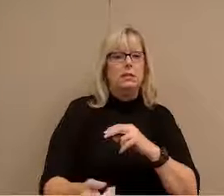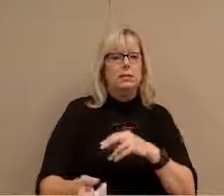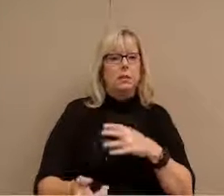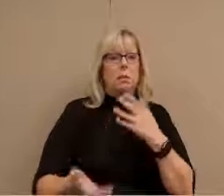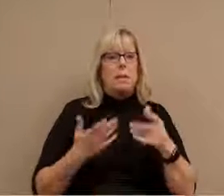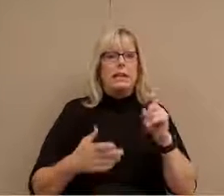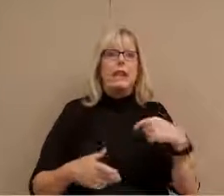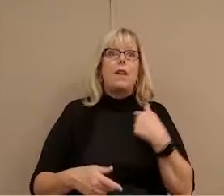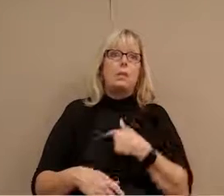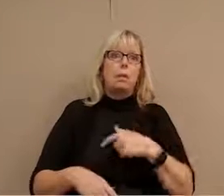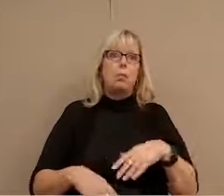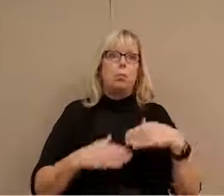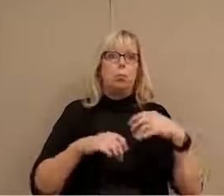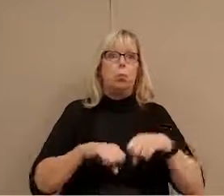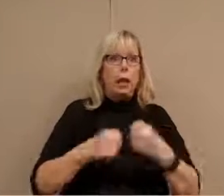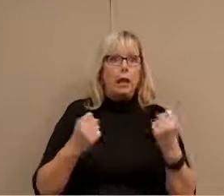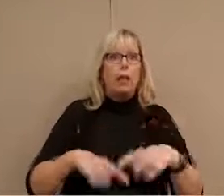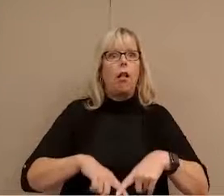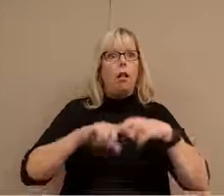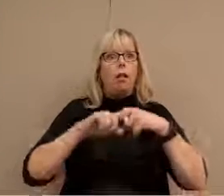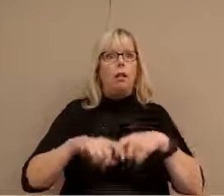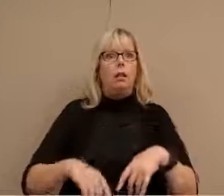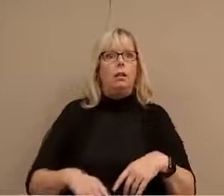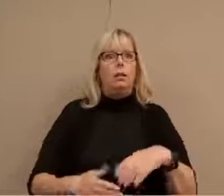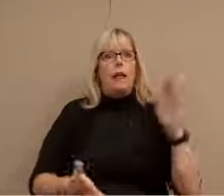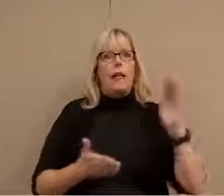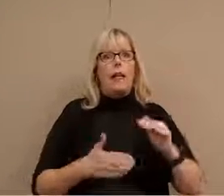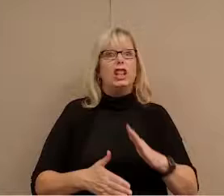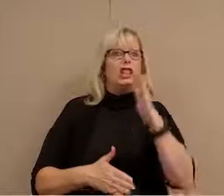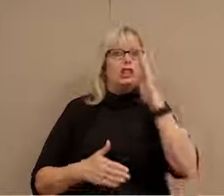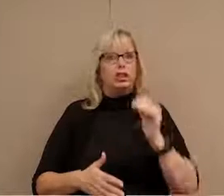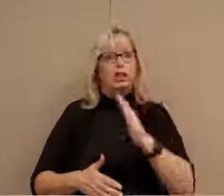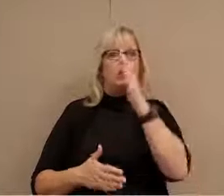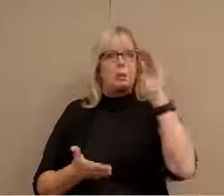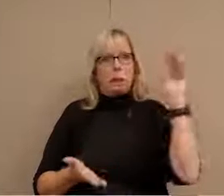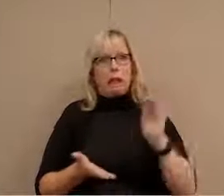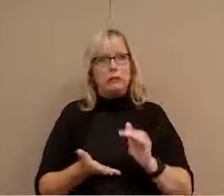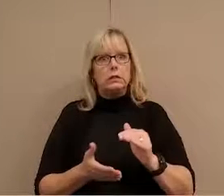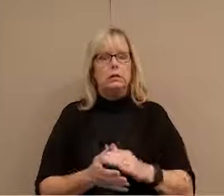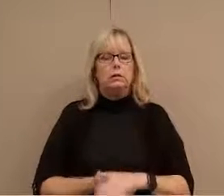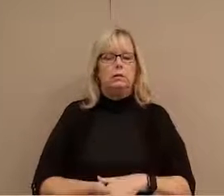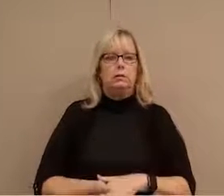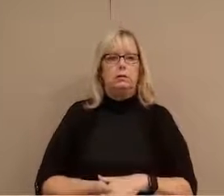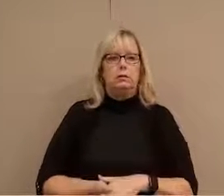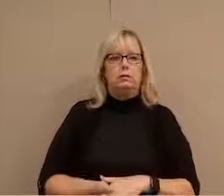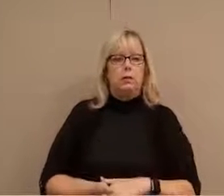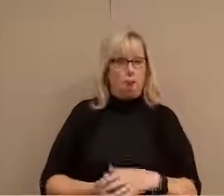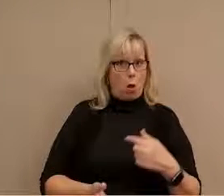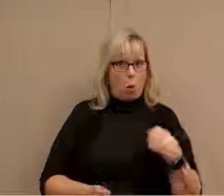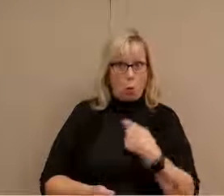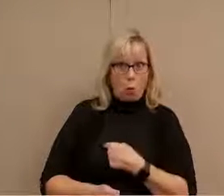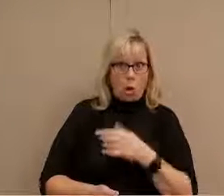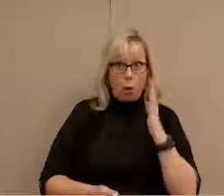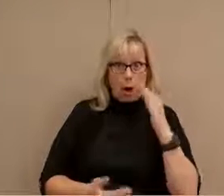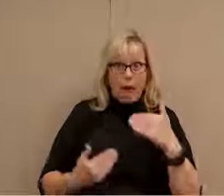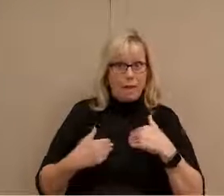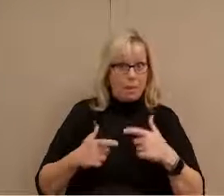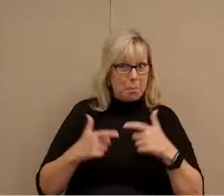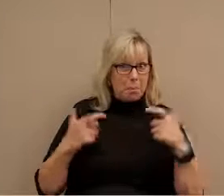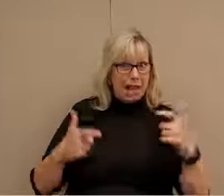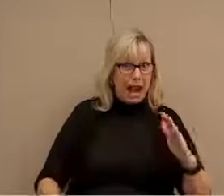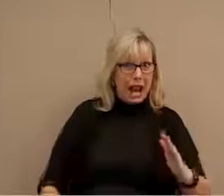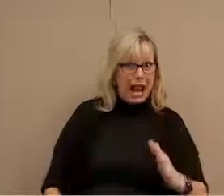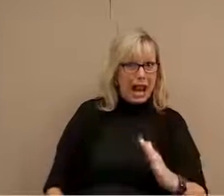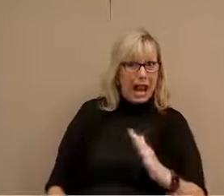maybe. Might lessen surges, okay? Are we going to have this big wave that